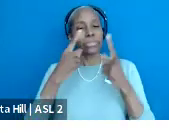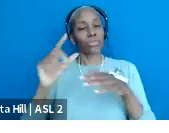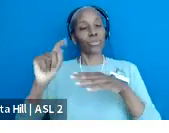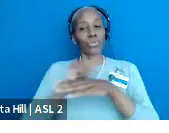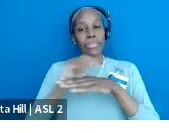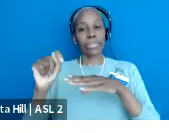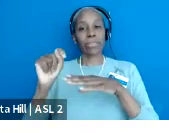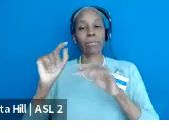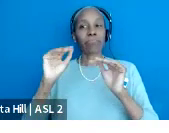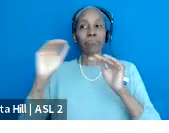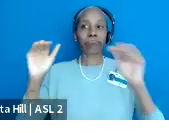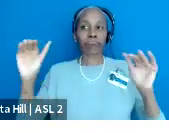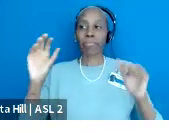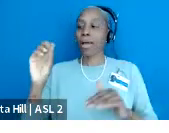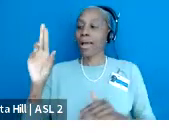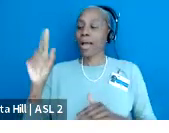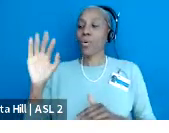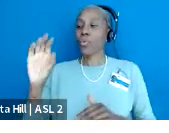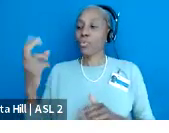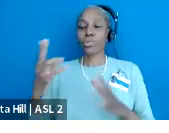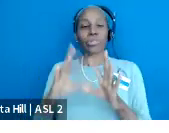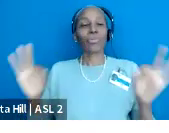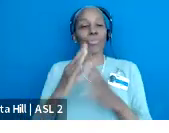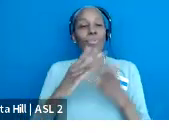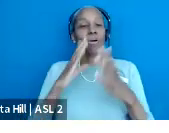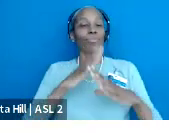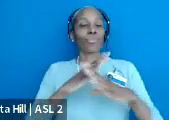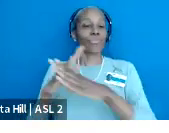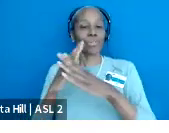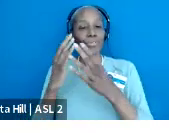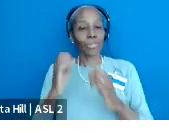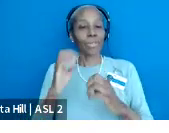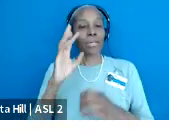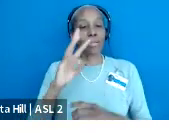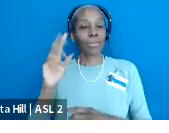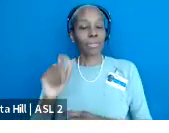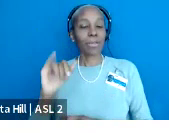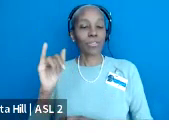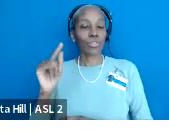training and outreach to be an integral part of our prevention efforts. Our website,